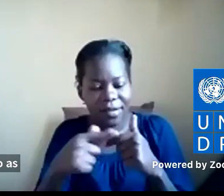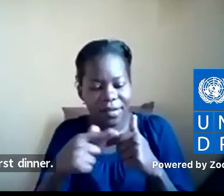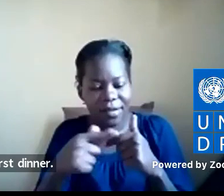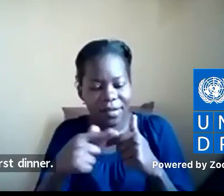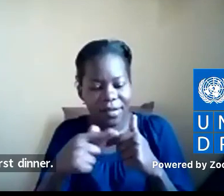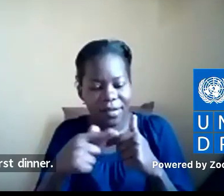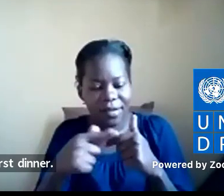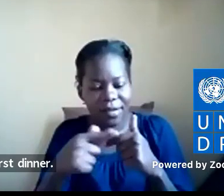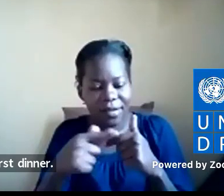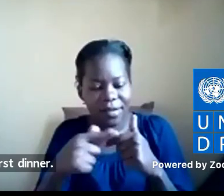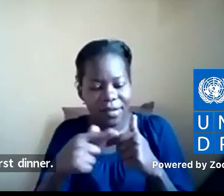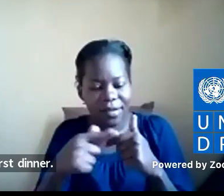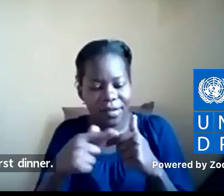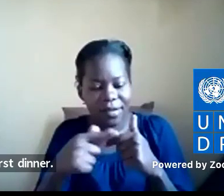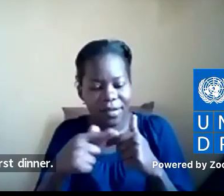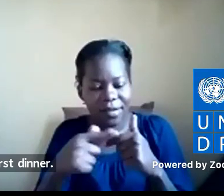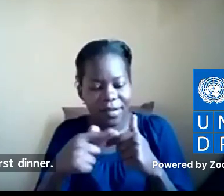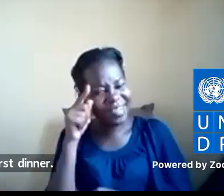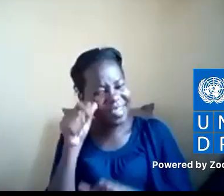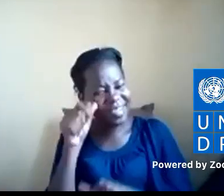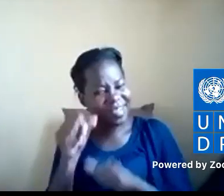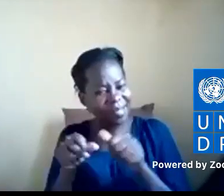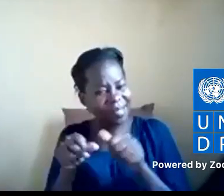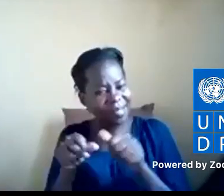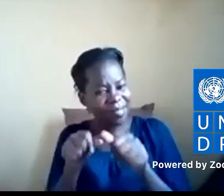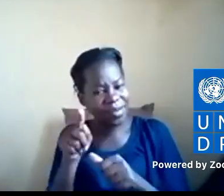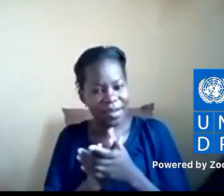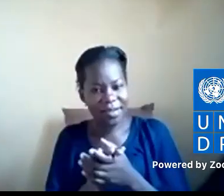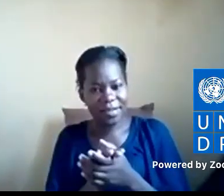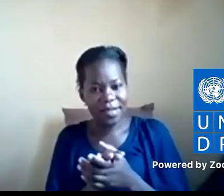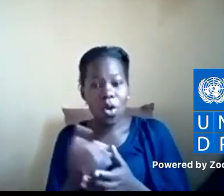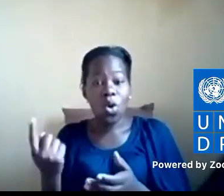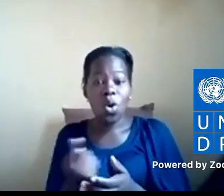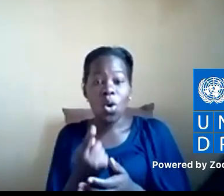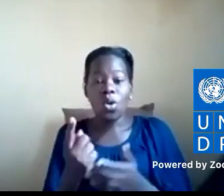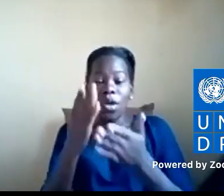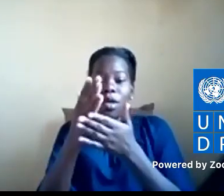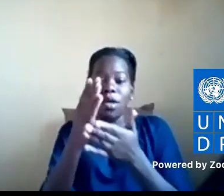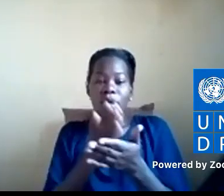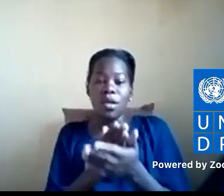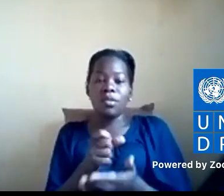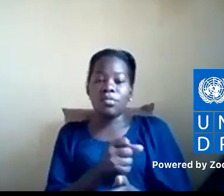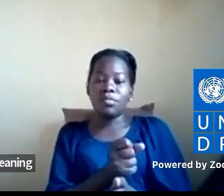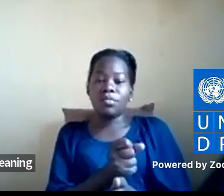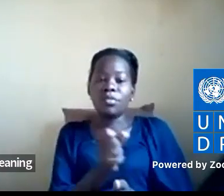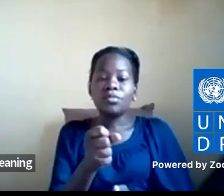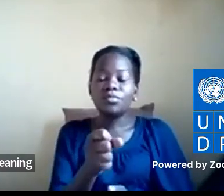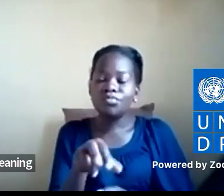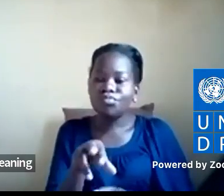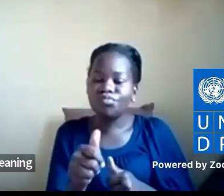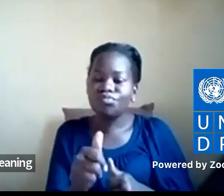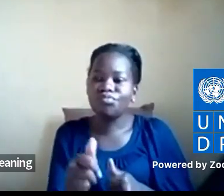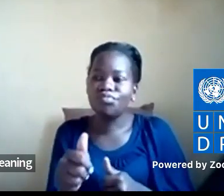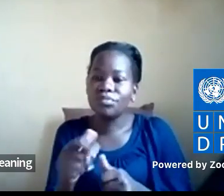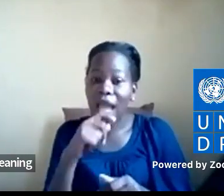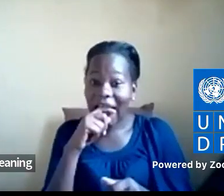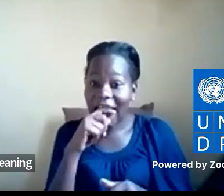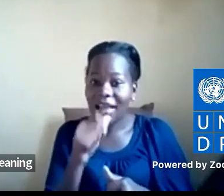can imagine, it's just because he moved out with the dog, meaning hadn't he taken a stroll with that